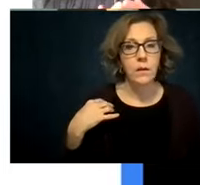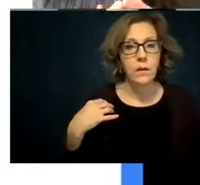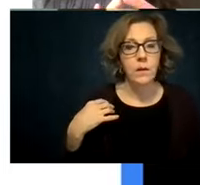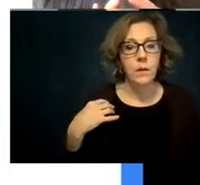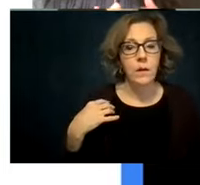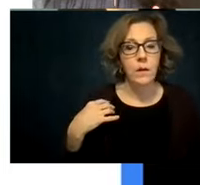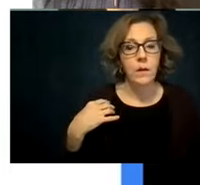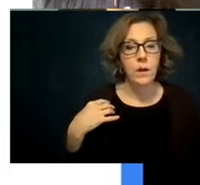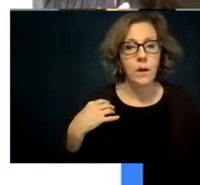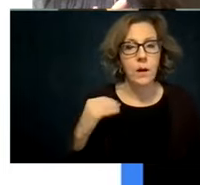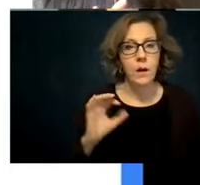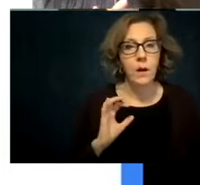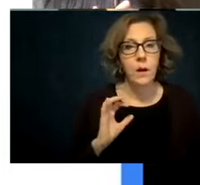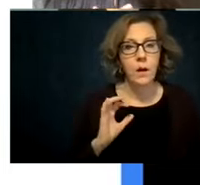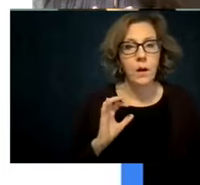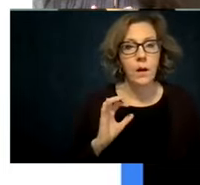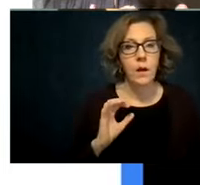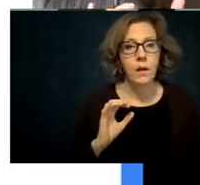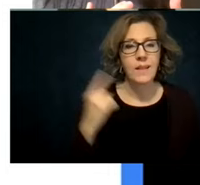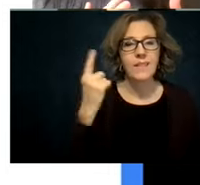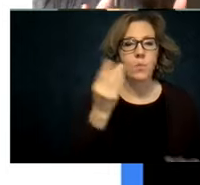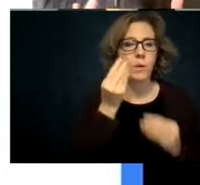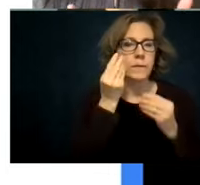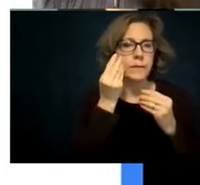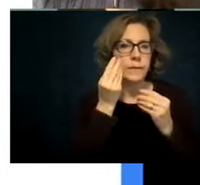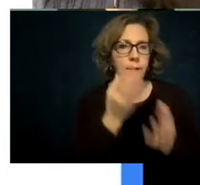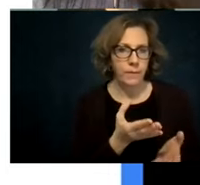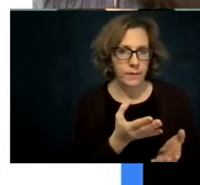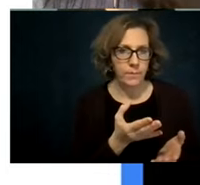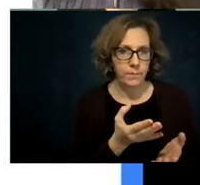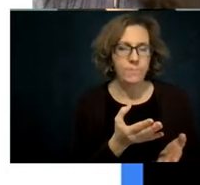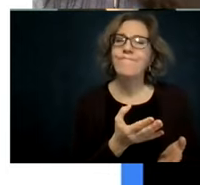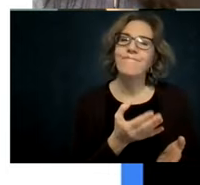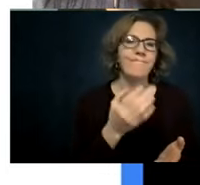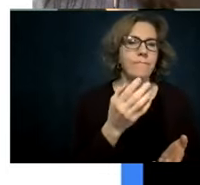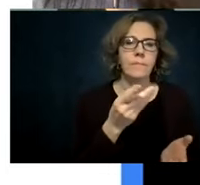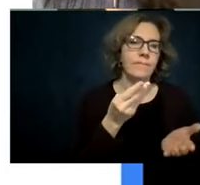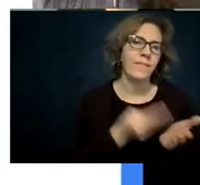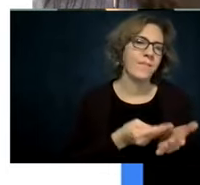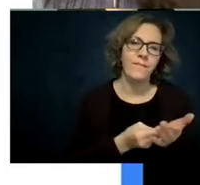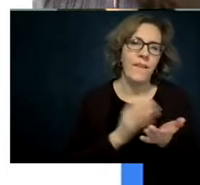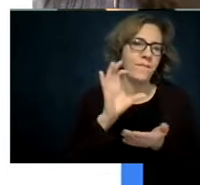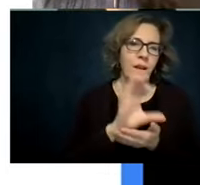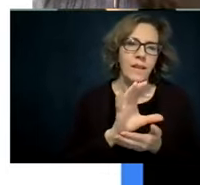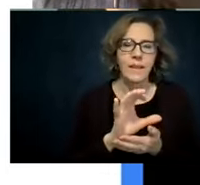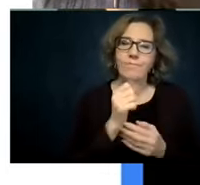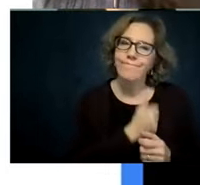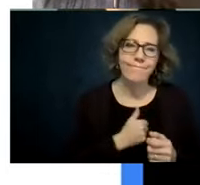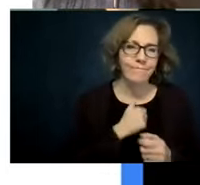and are told that because of funding, they won't be getting